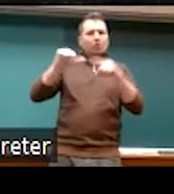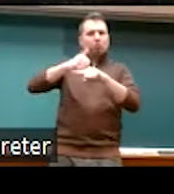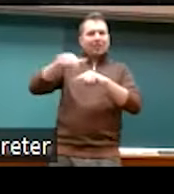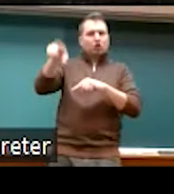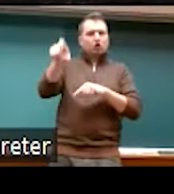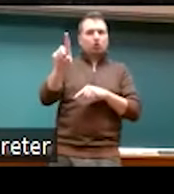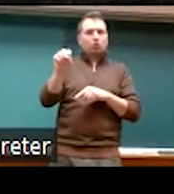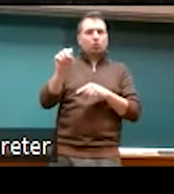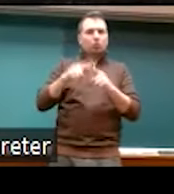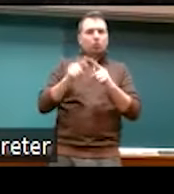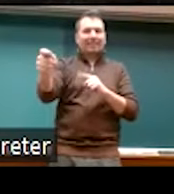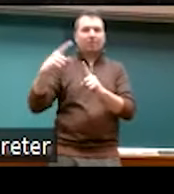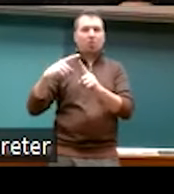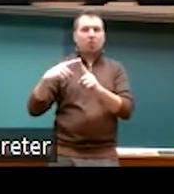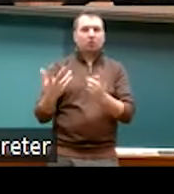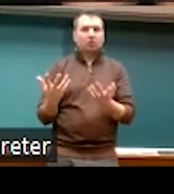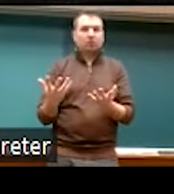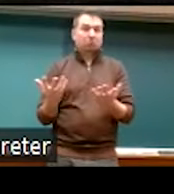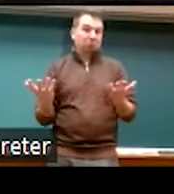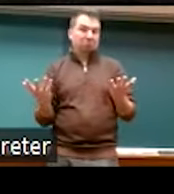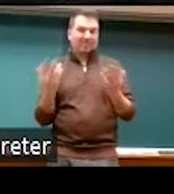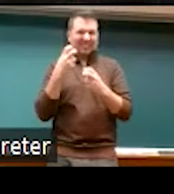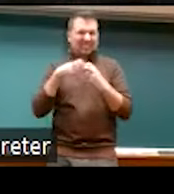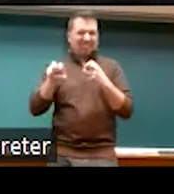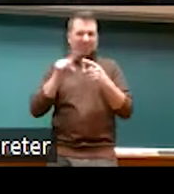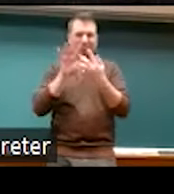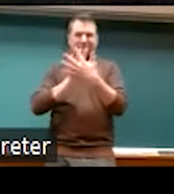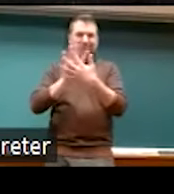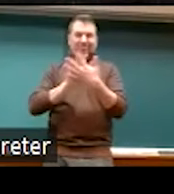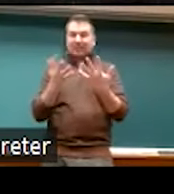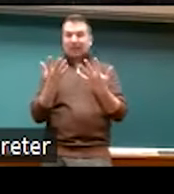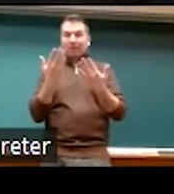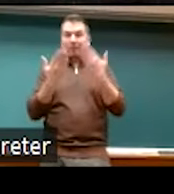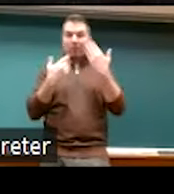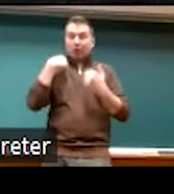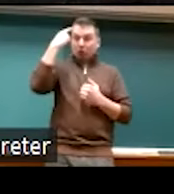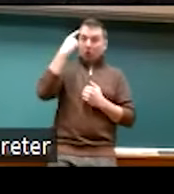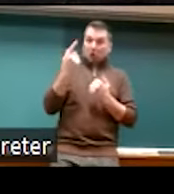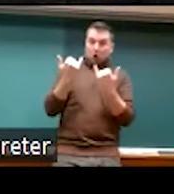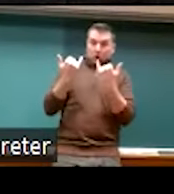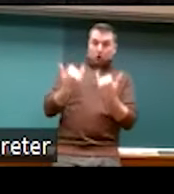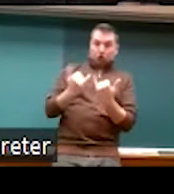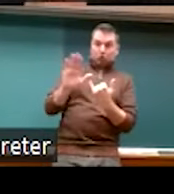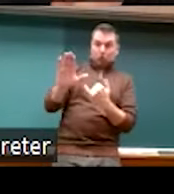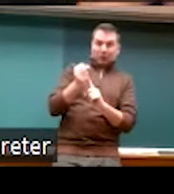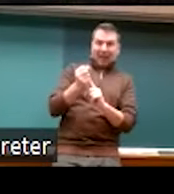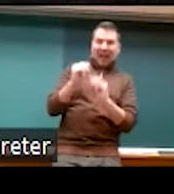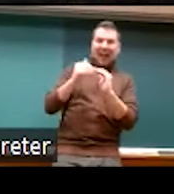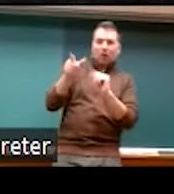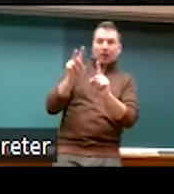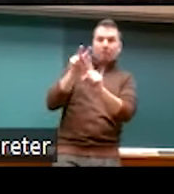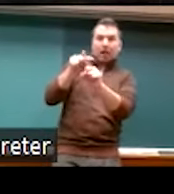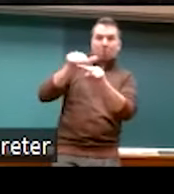we thought, how many points people should do. Like we thought people should probably try to change their sleep every night. So they need 7 points. And the other